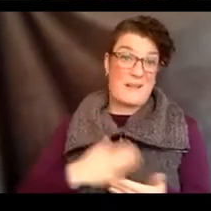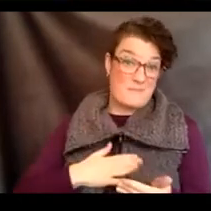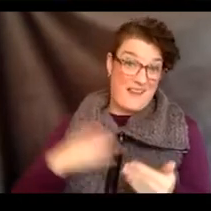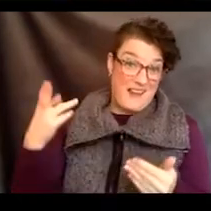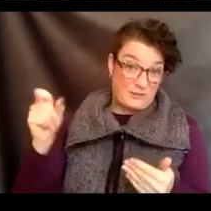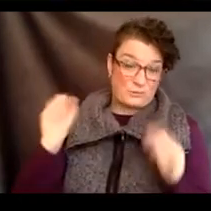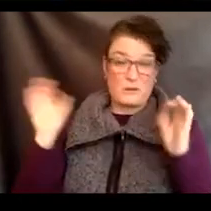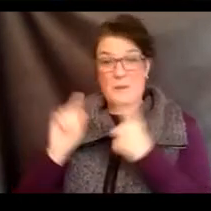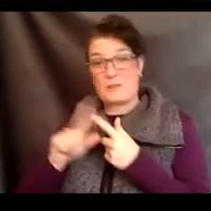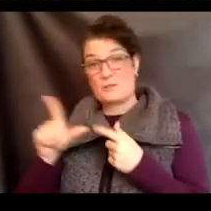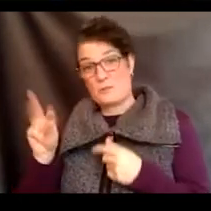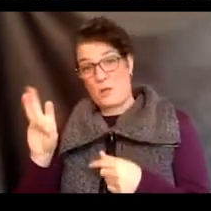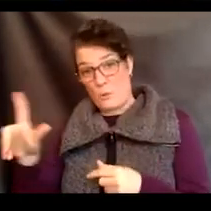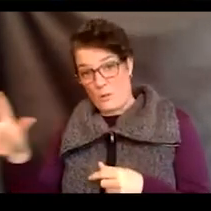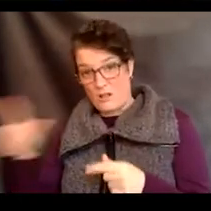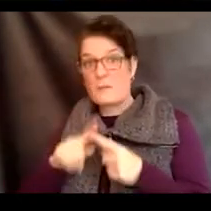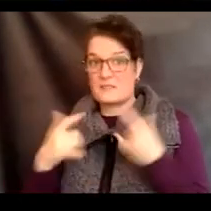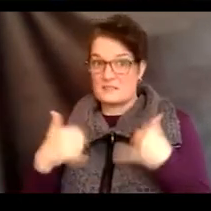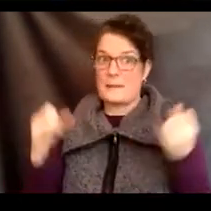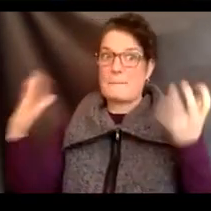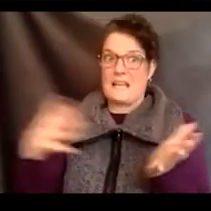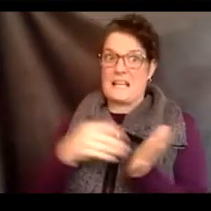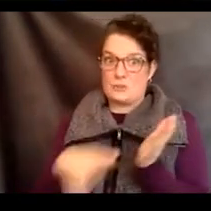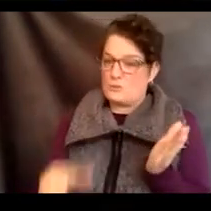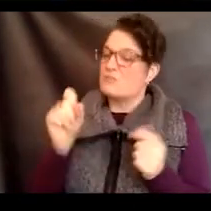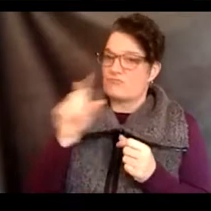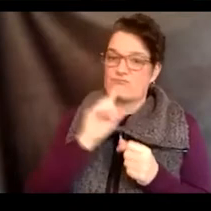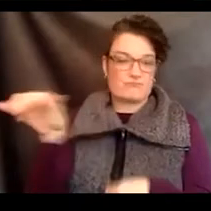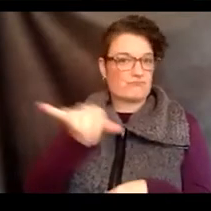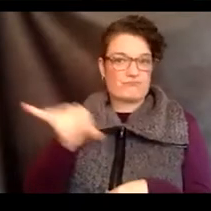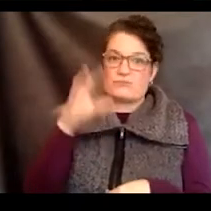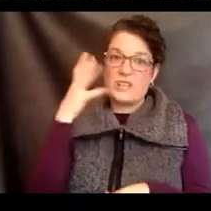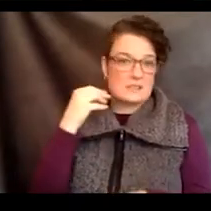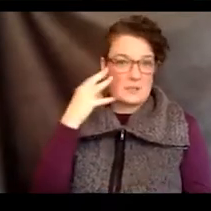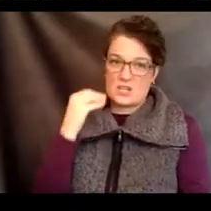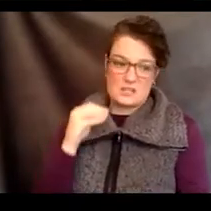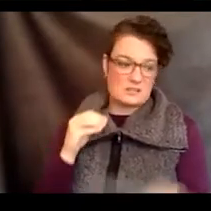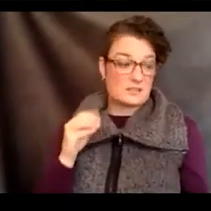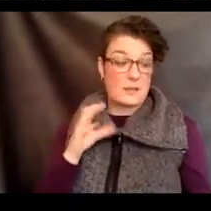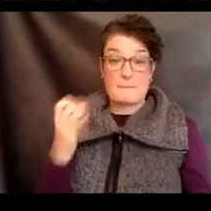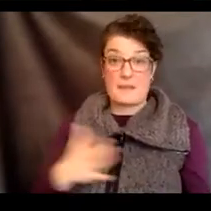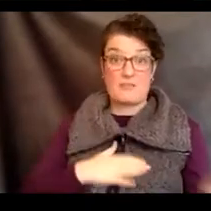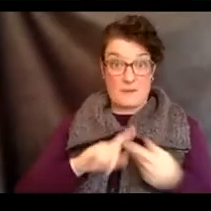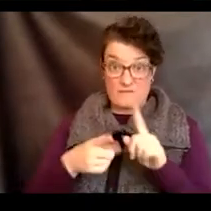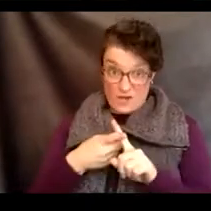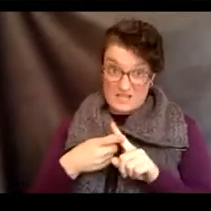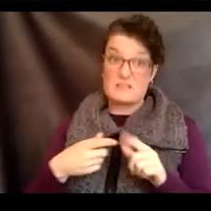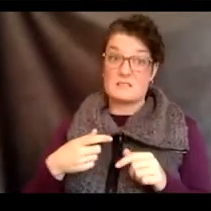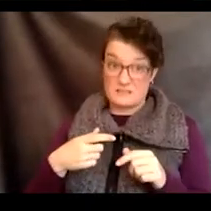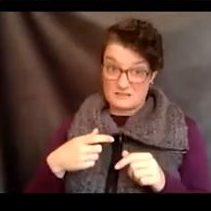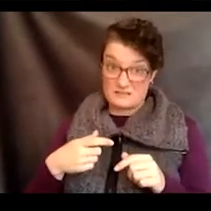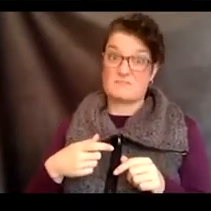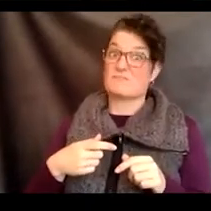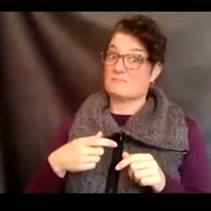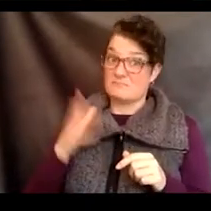Lowell, but there are still a lot of students which have the same experiences as them. And a lot of my friends, which I know have been dedicating